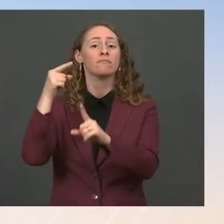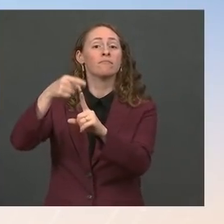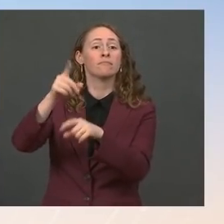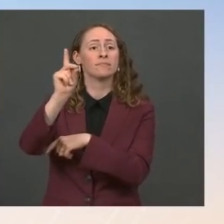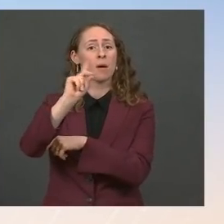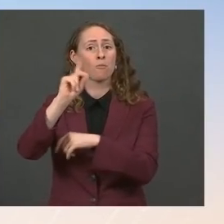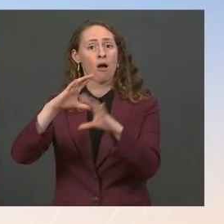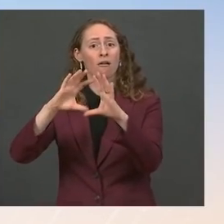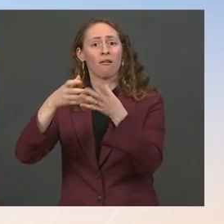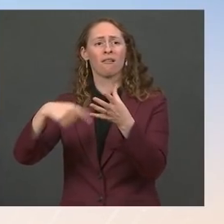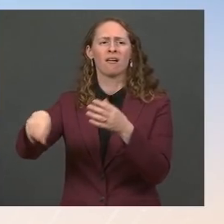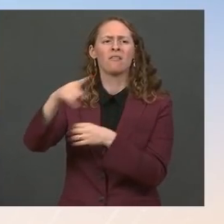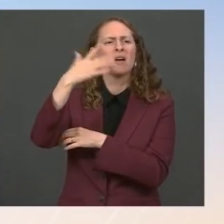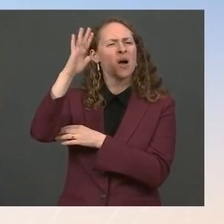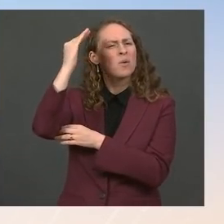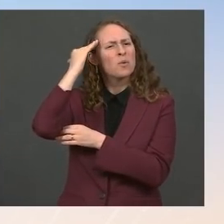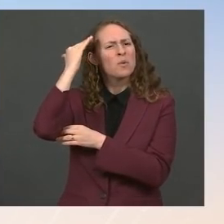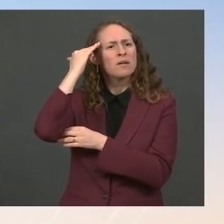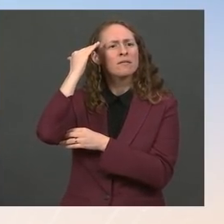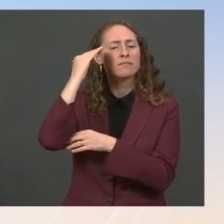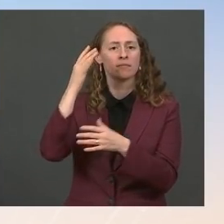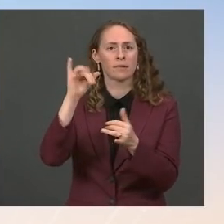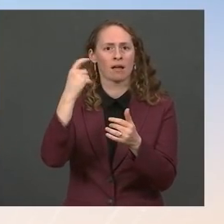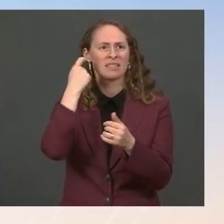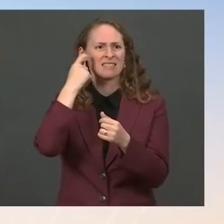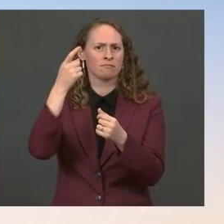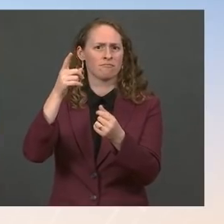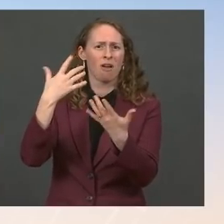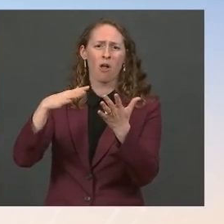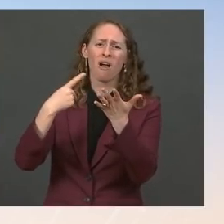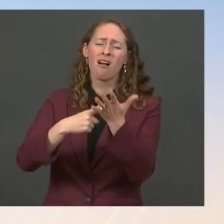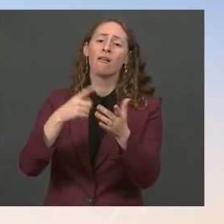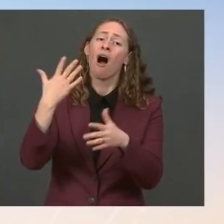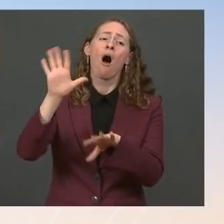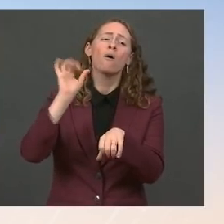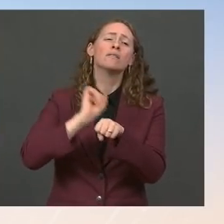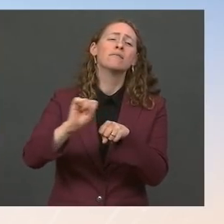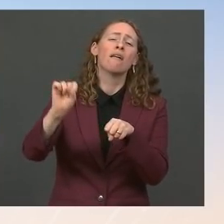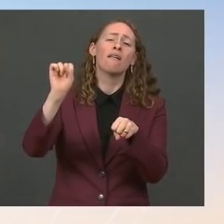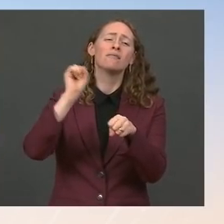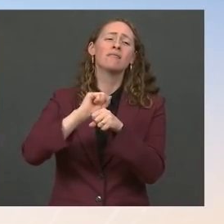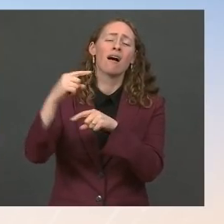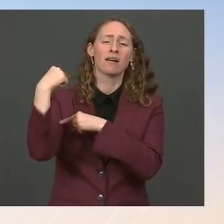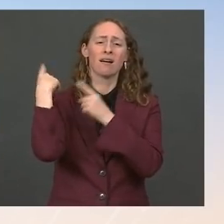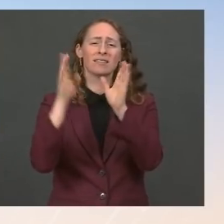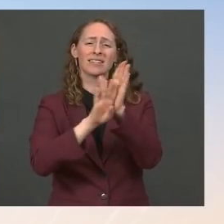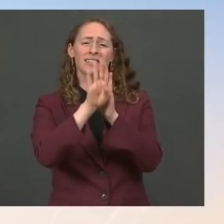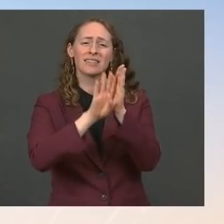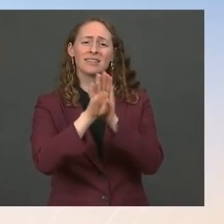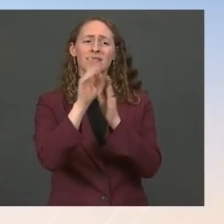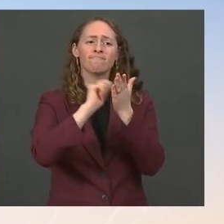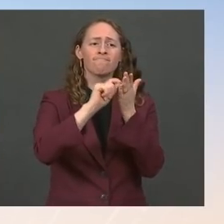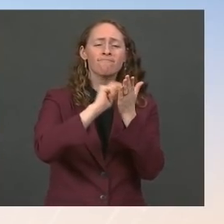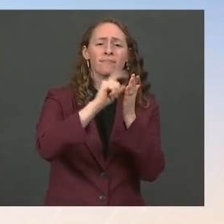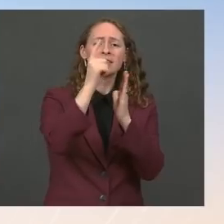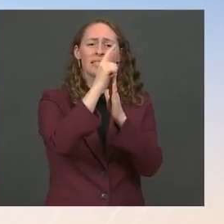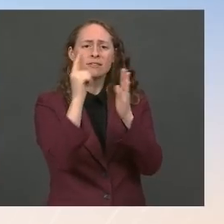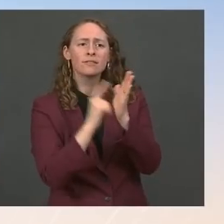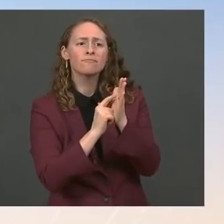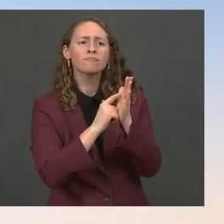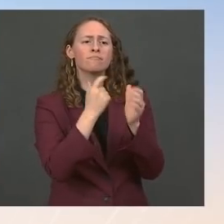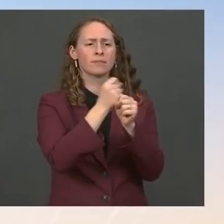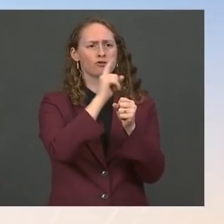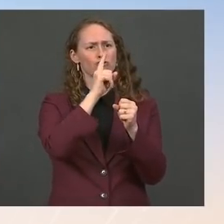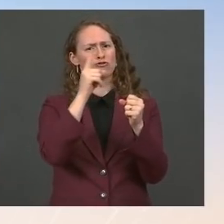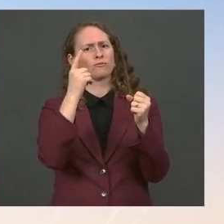Senate Democrats, including members they spoke with yesterday, have worked hard to draft legislation that includes traditionally bipartisan provisions. It's something